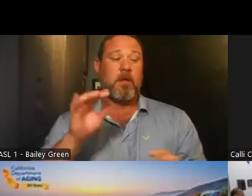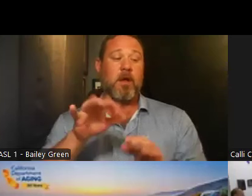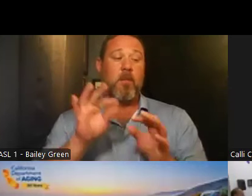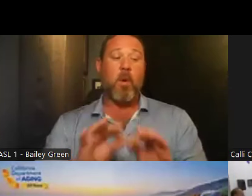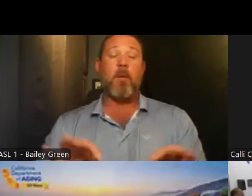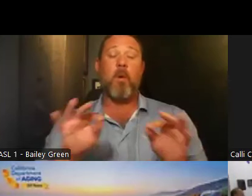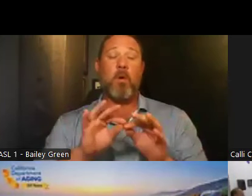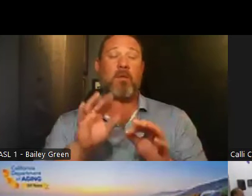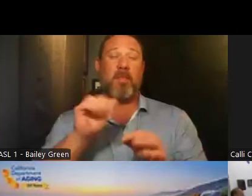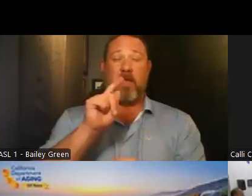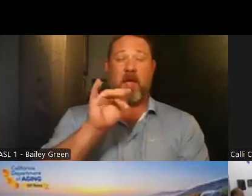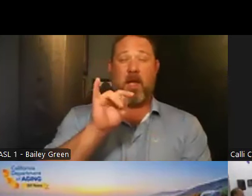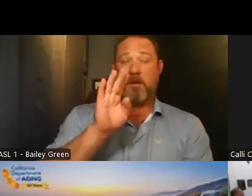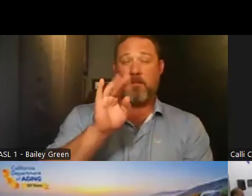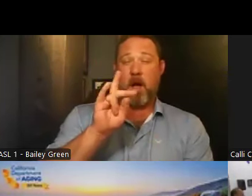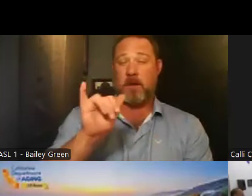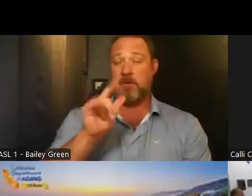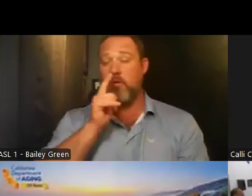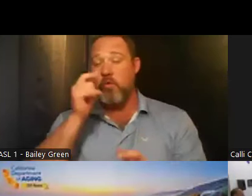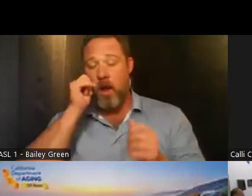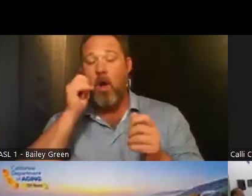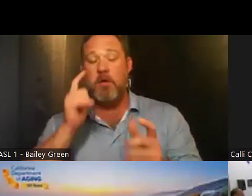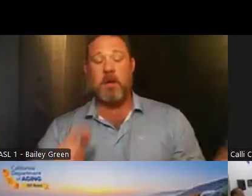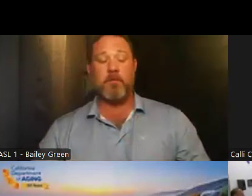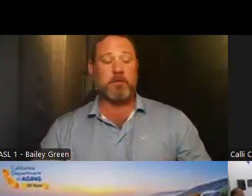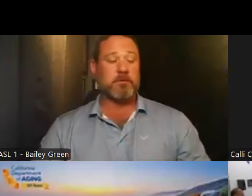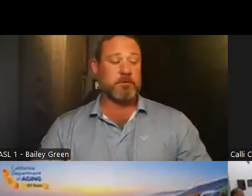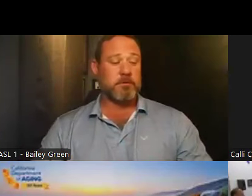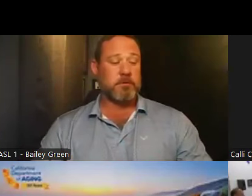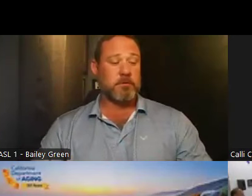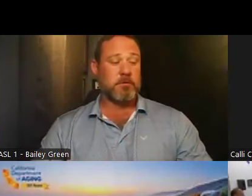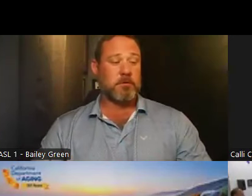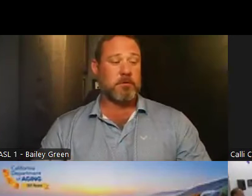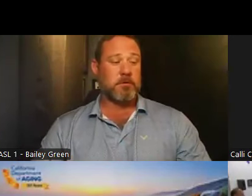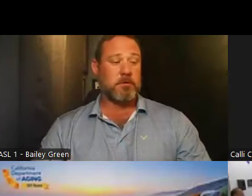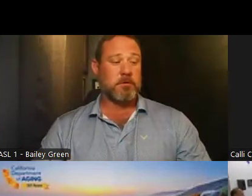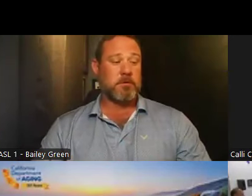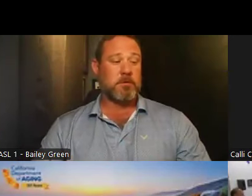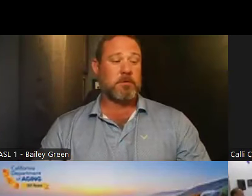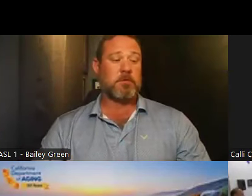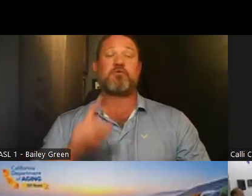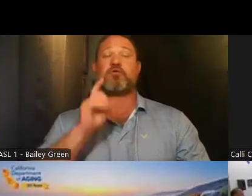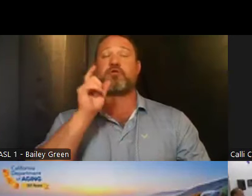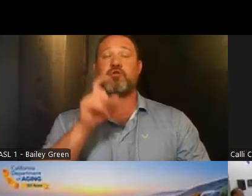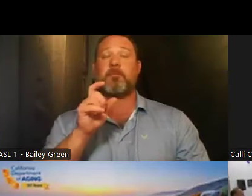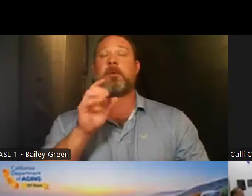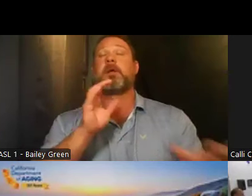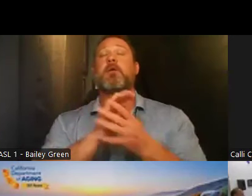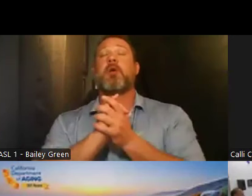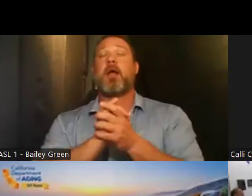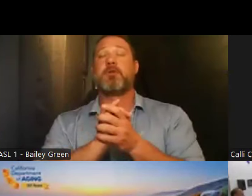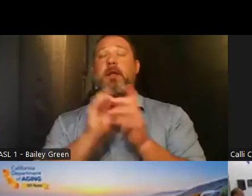are for these folks with Alzheimer's disease. So I really want to say that I think they should be congratulated as a group of